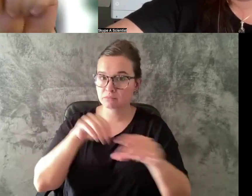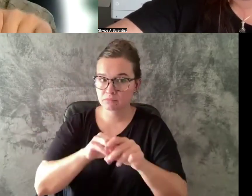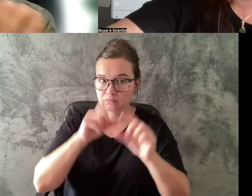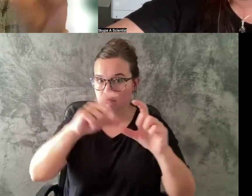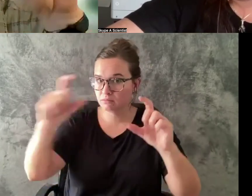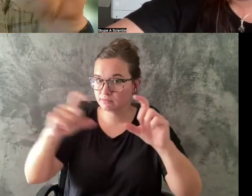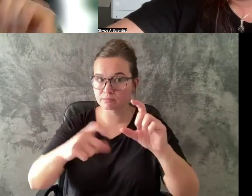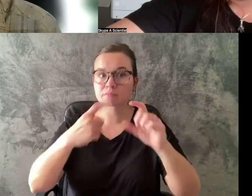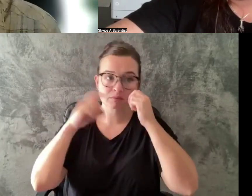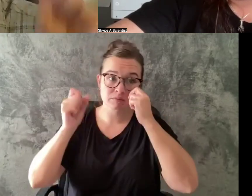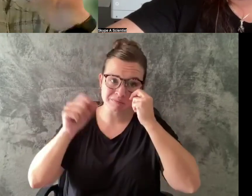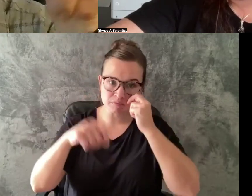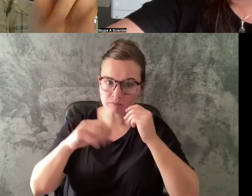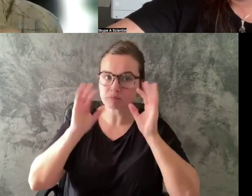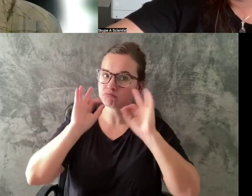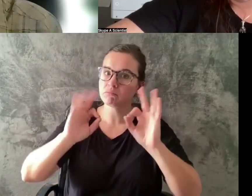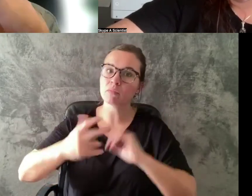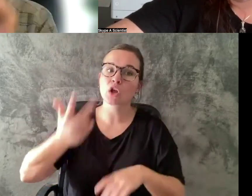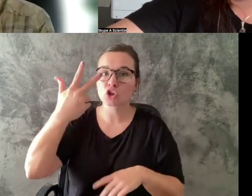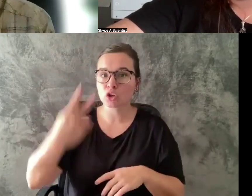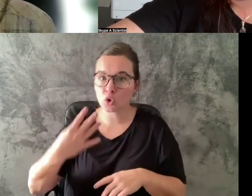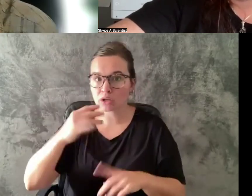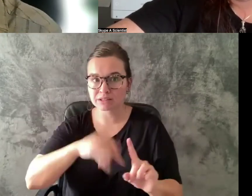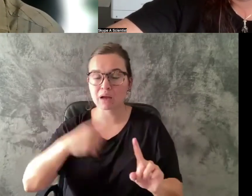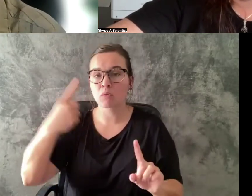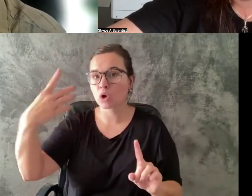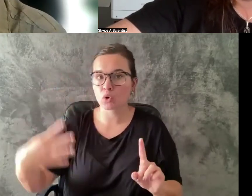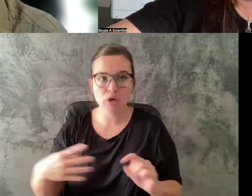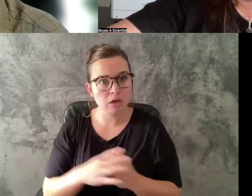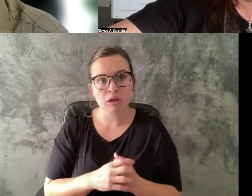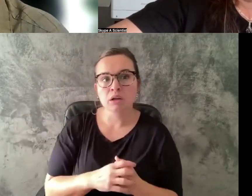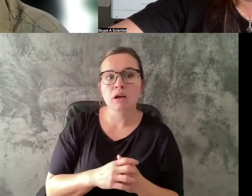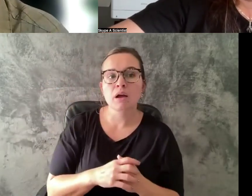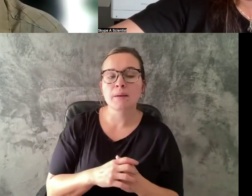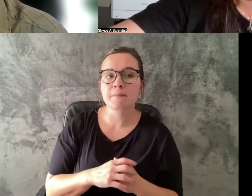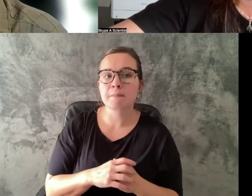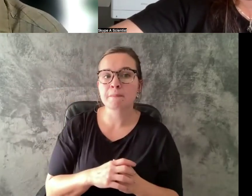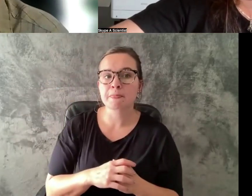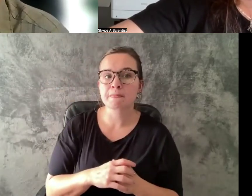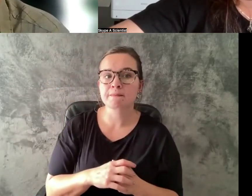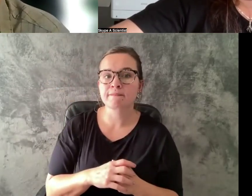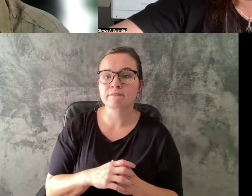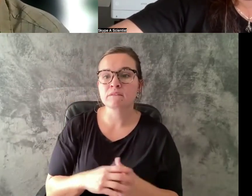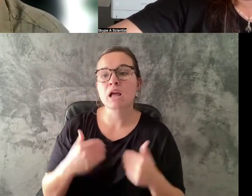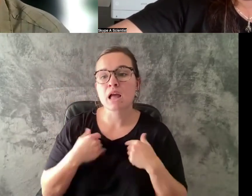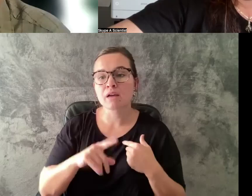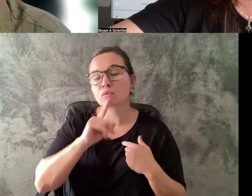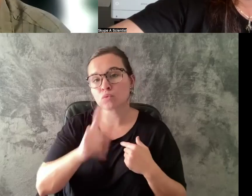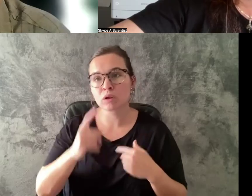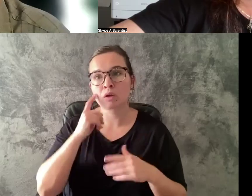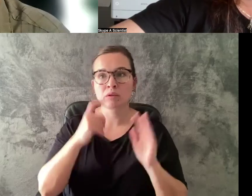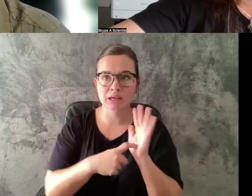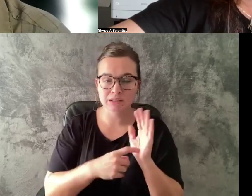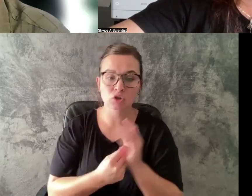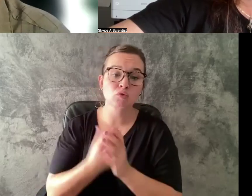Punnett square and say, okay, it's, three quarters this phenotype and one quarter this phenotype. And there's a real recognition, a